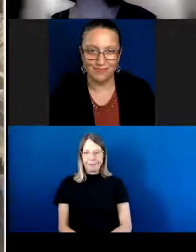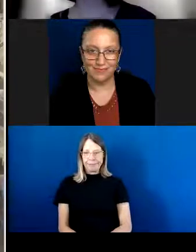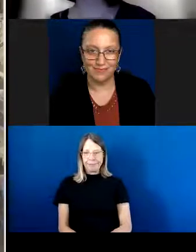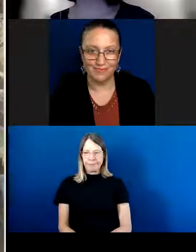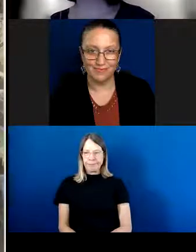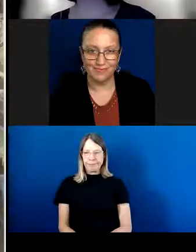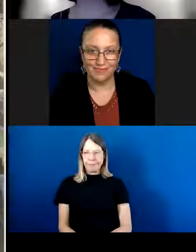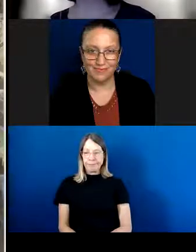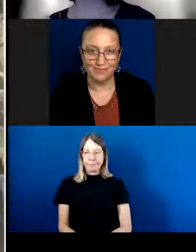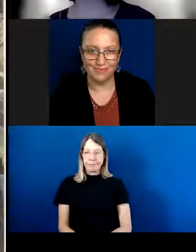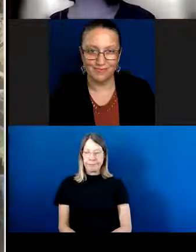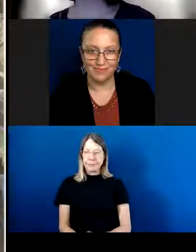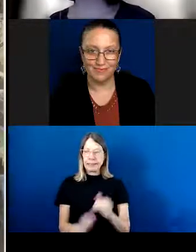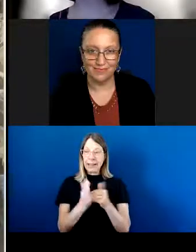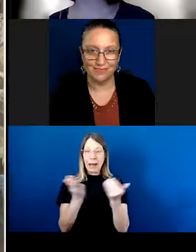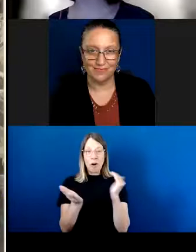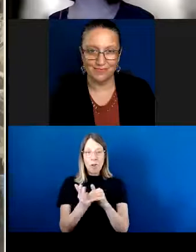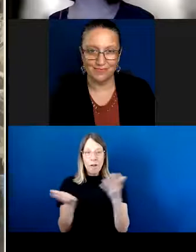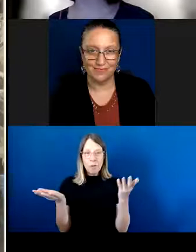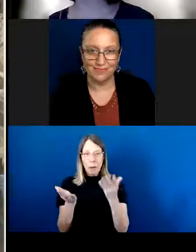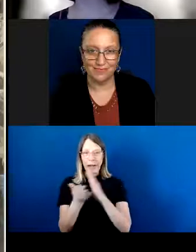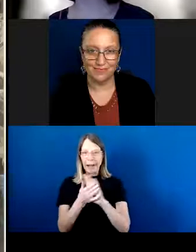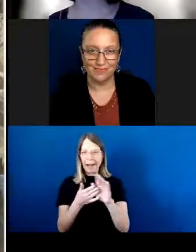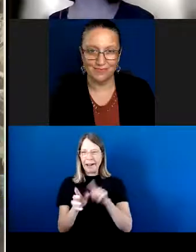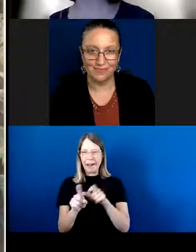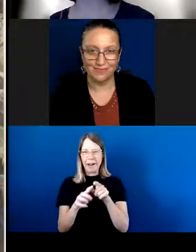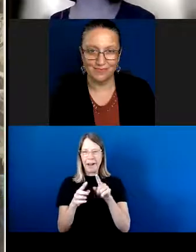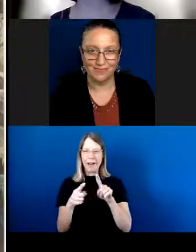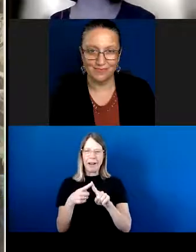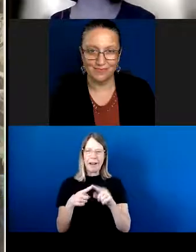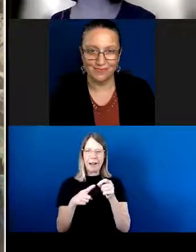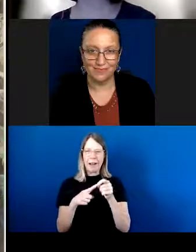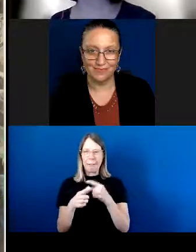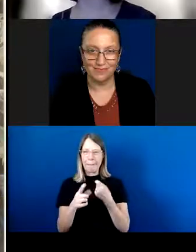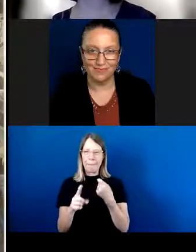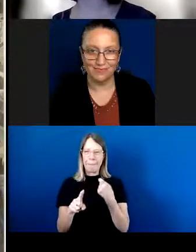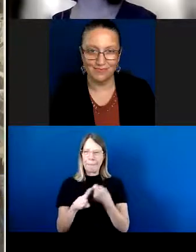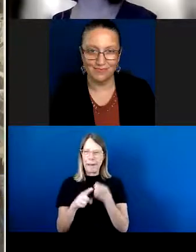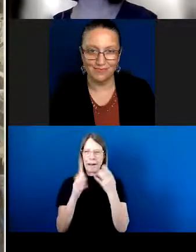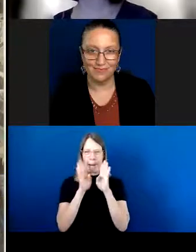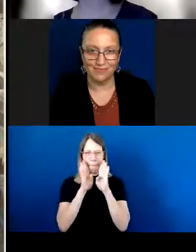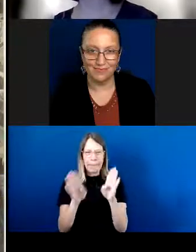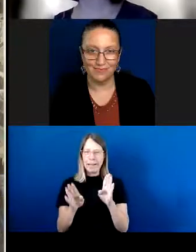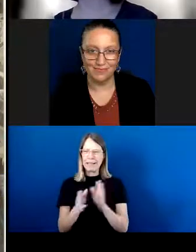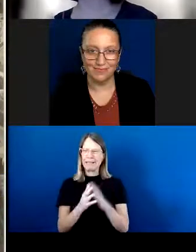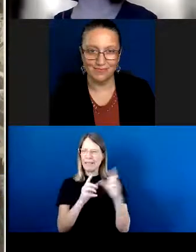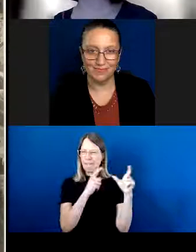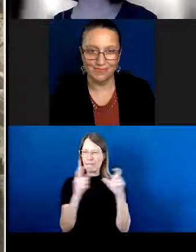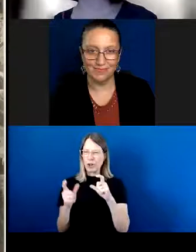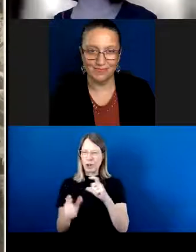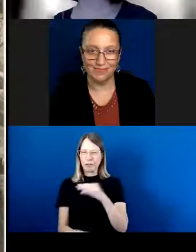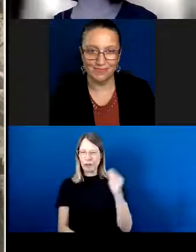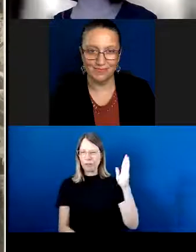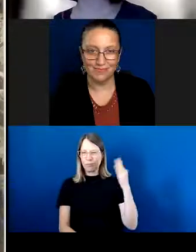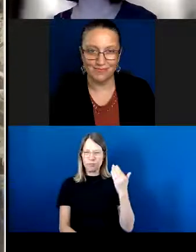We have now reached Hyde Park, which can be seen in this incredible image taken by photographer Francis W. Robertson in 1873 between the